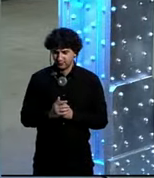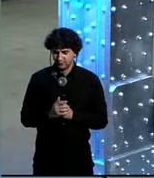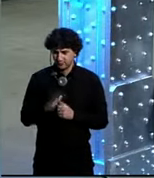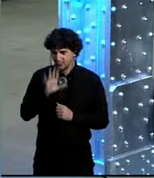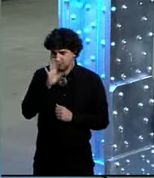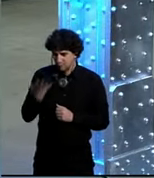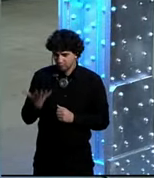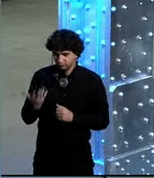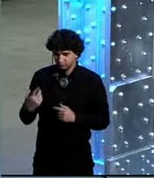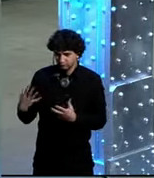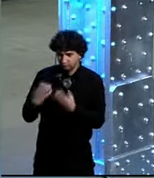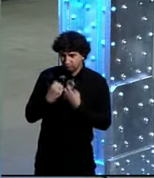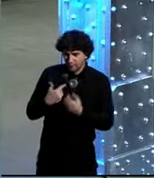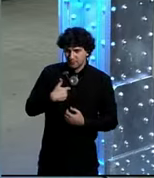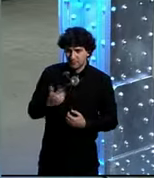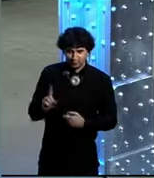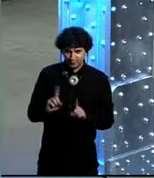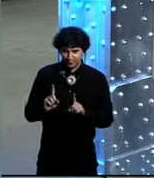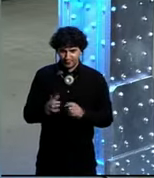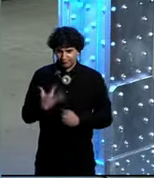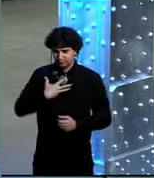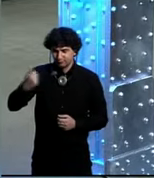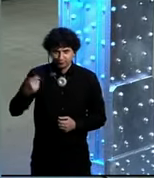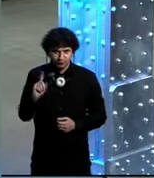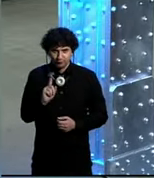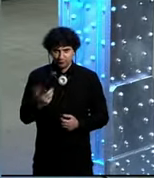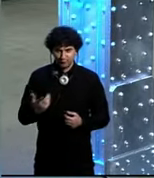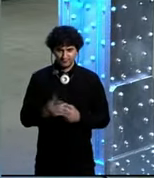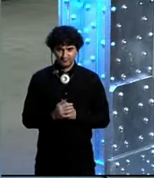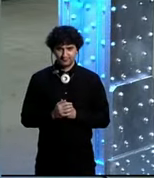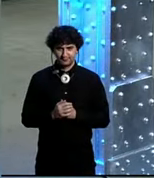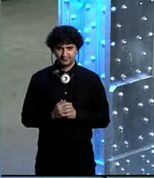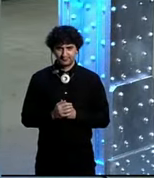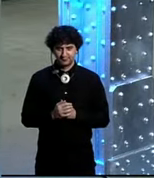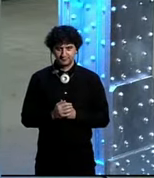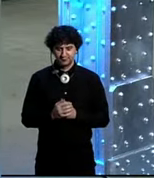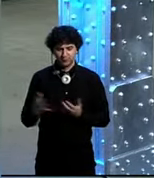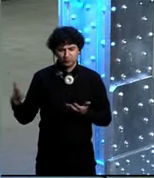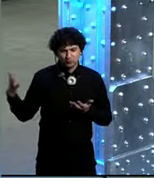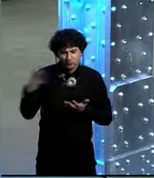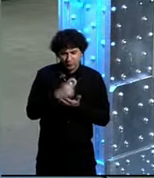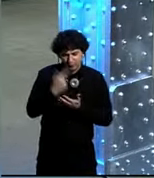yeah. So I think everything is moving there. Yeah.